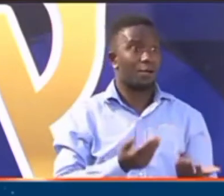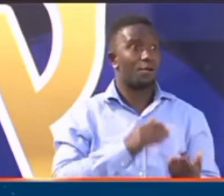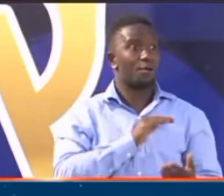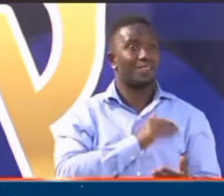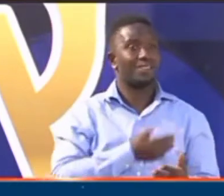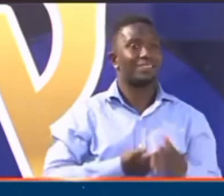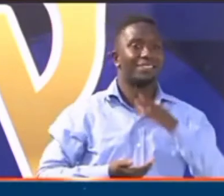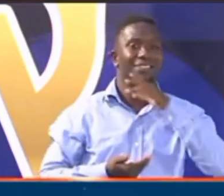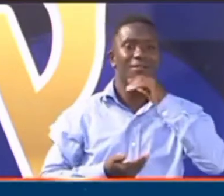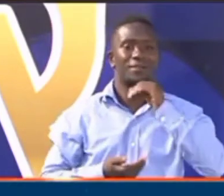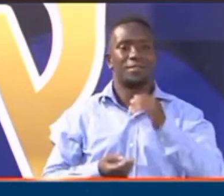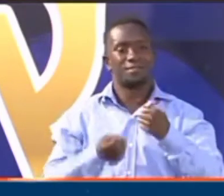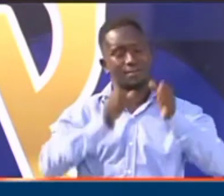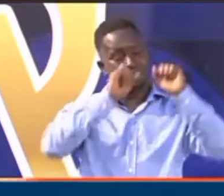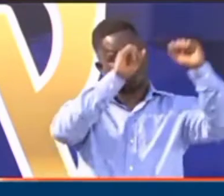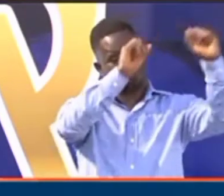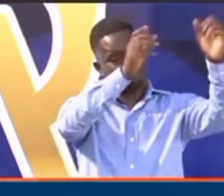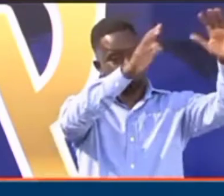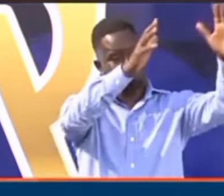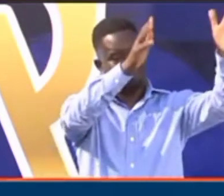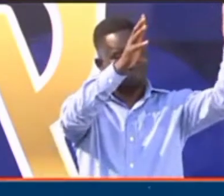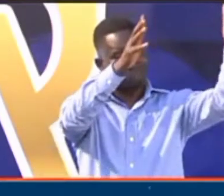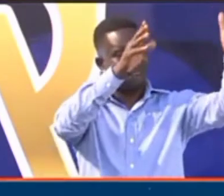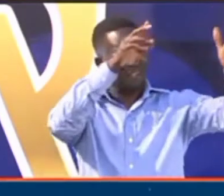applaud the graduating cohort.